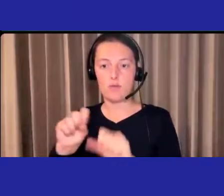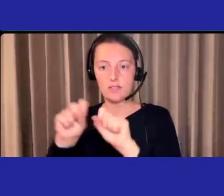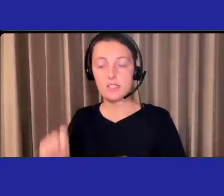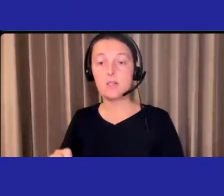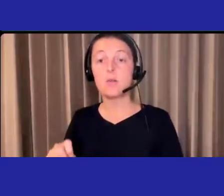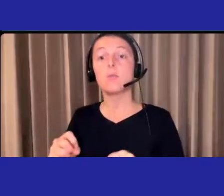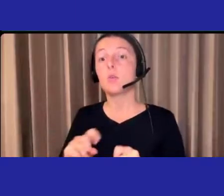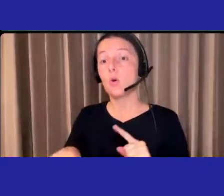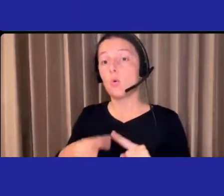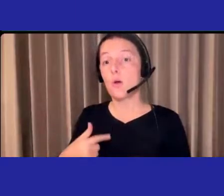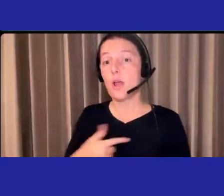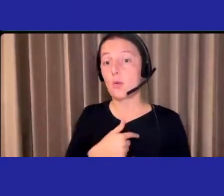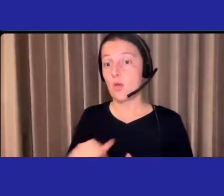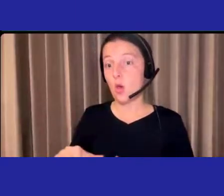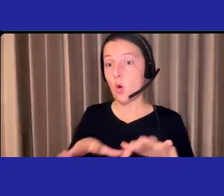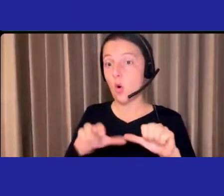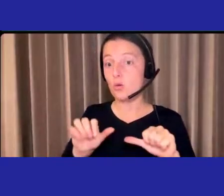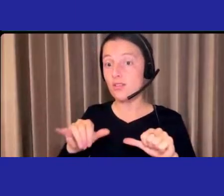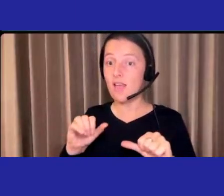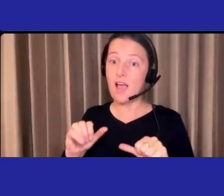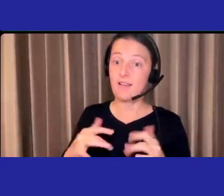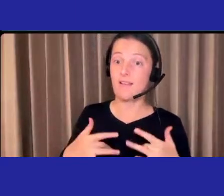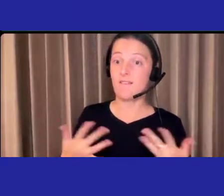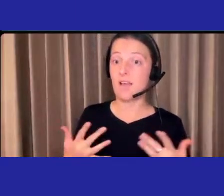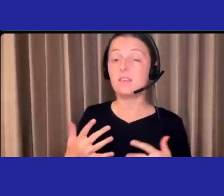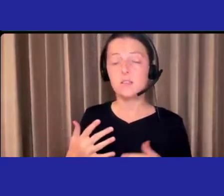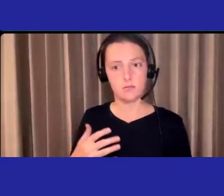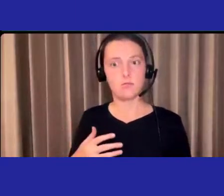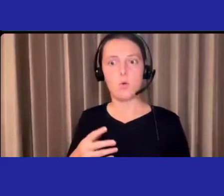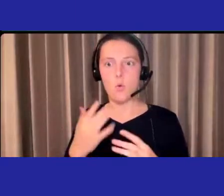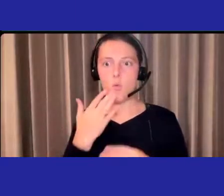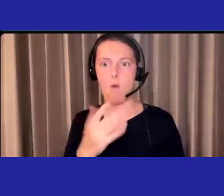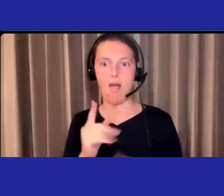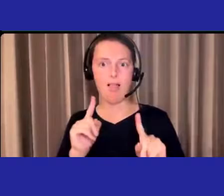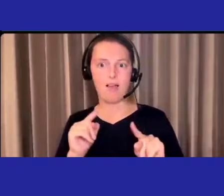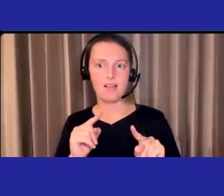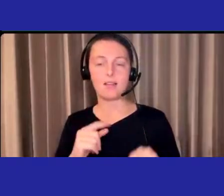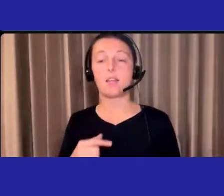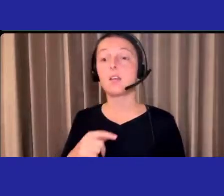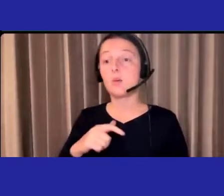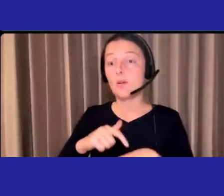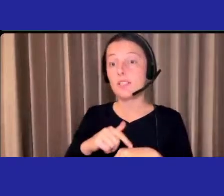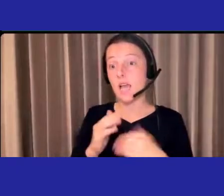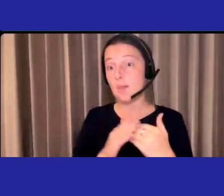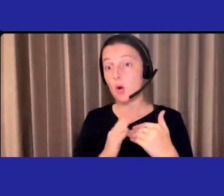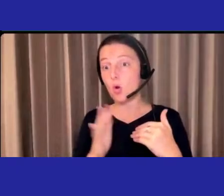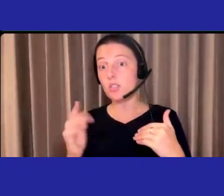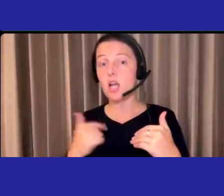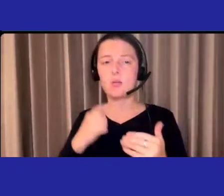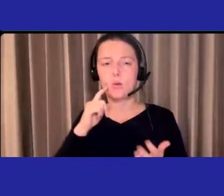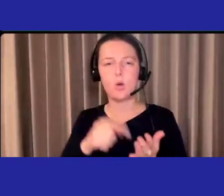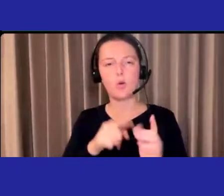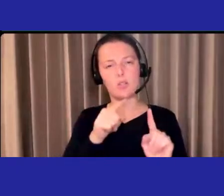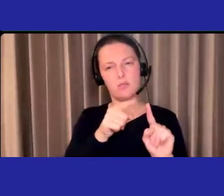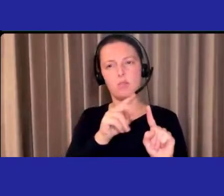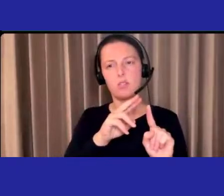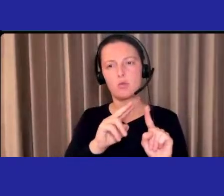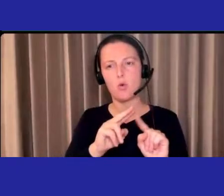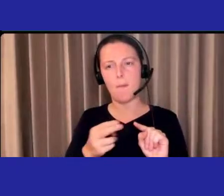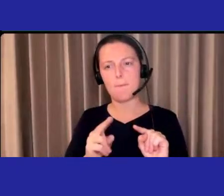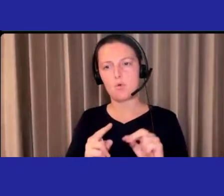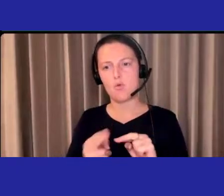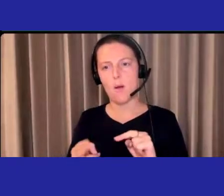has been very well attended. As time goes on, we start seeing that the attendance has dropped, which tells us that we may have